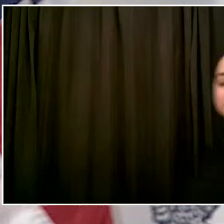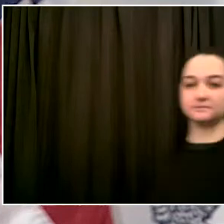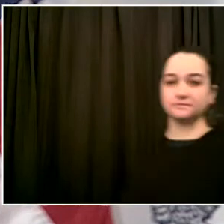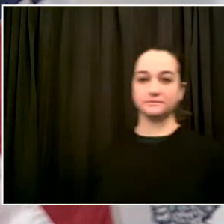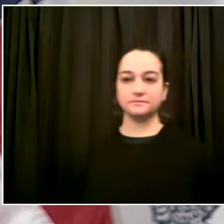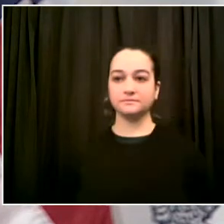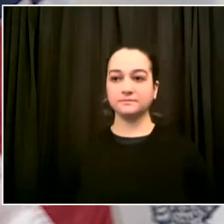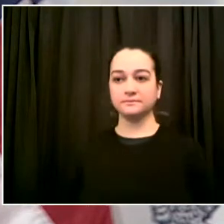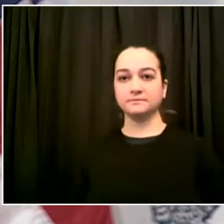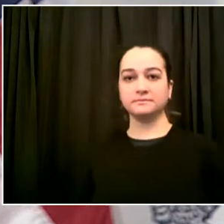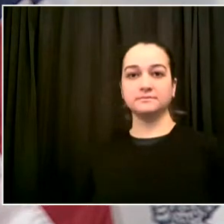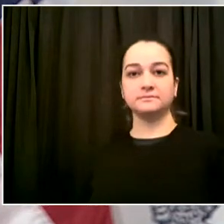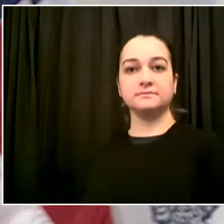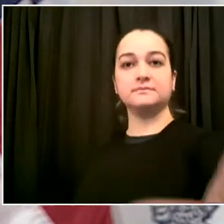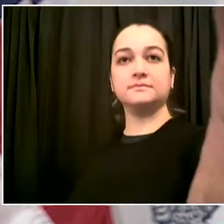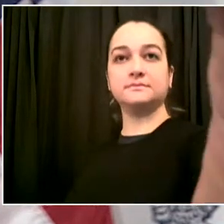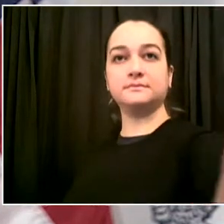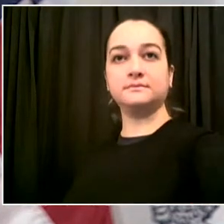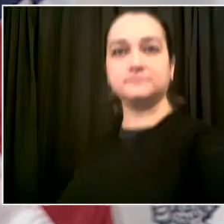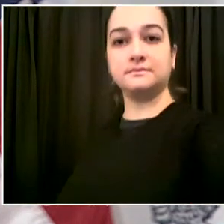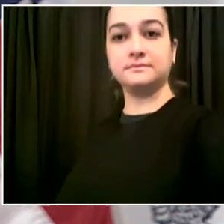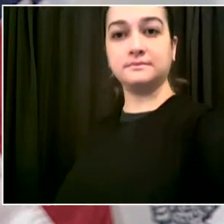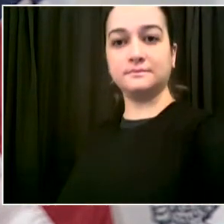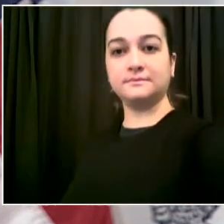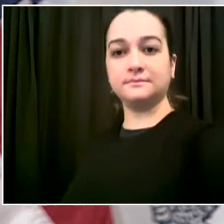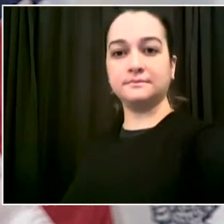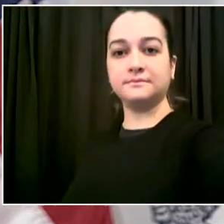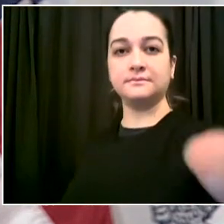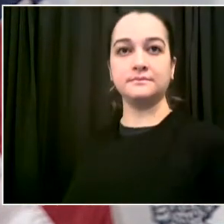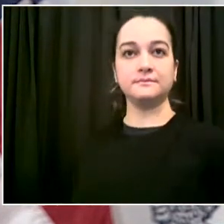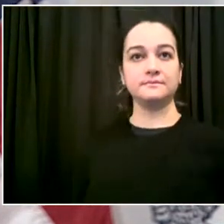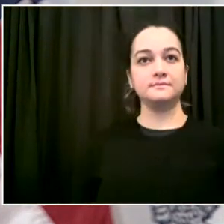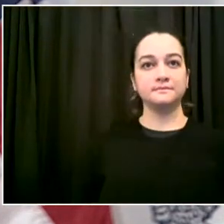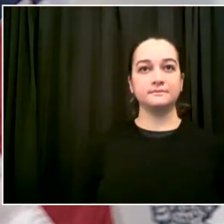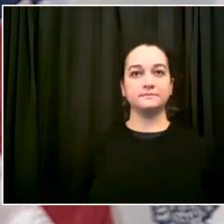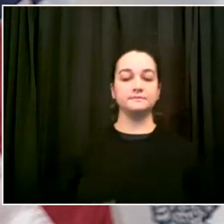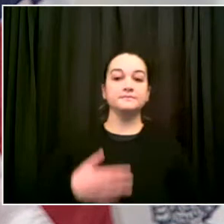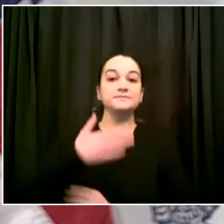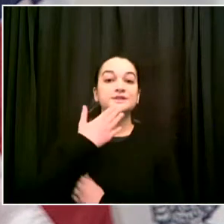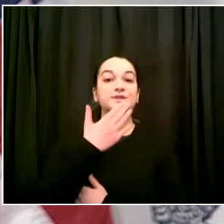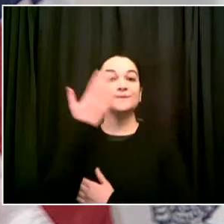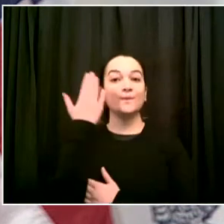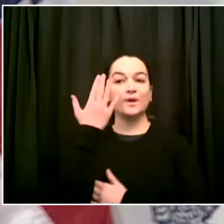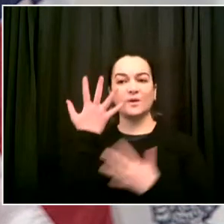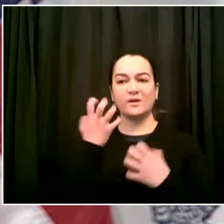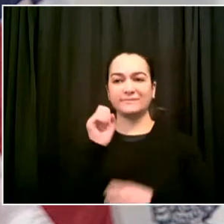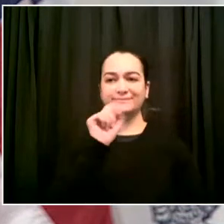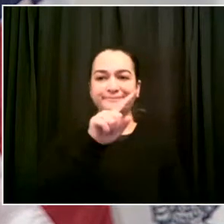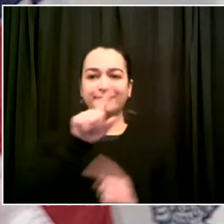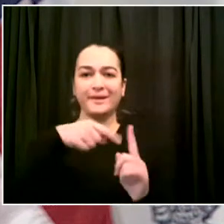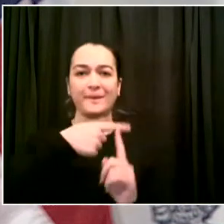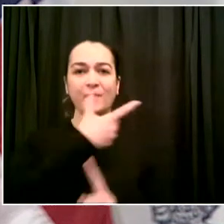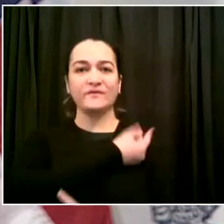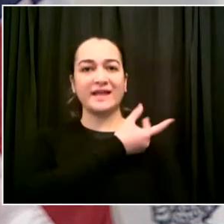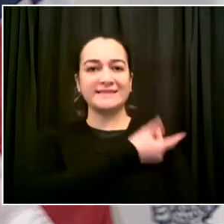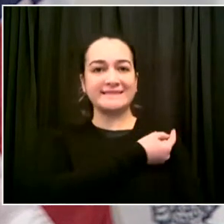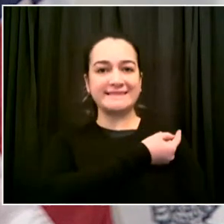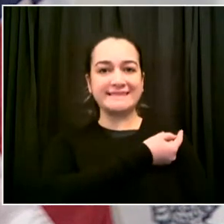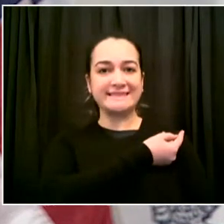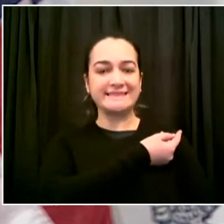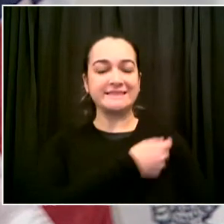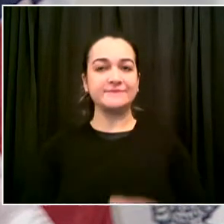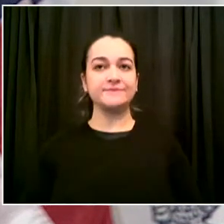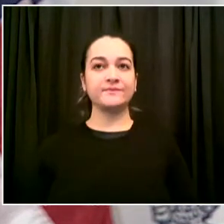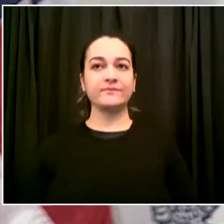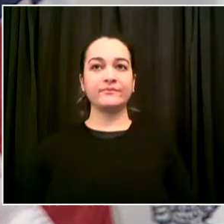Had another vaccination question. Can you say what the city had been expecting in terms of its next shipment of doses for the week?